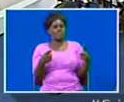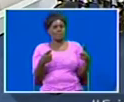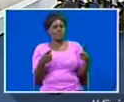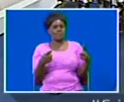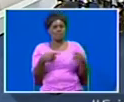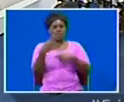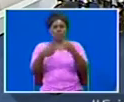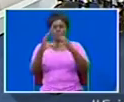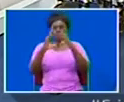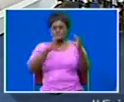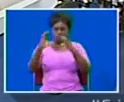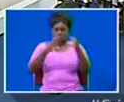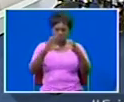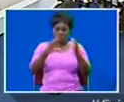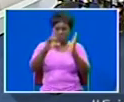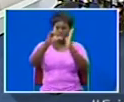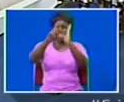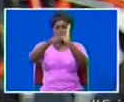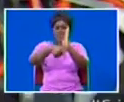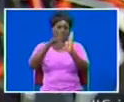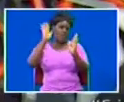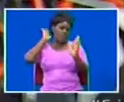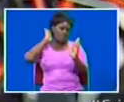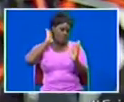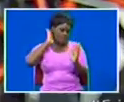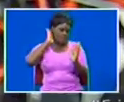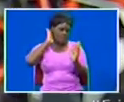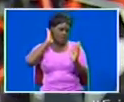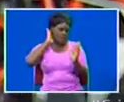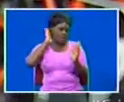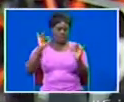All right, we'll continue the conversation and get to hear them take on the news. But before that,